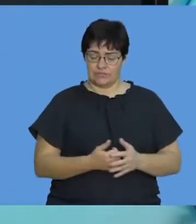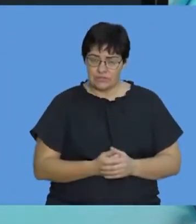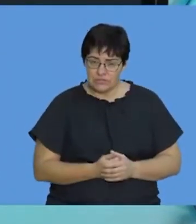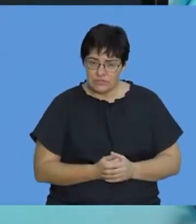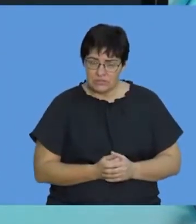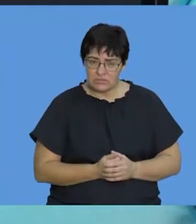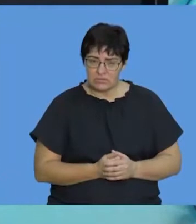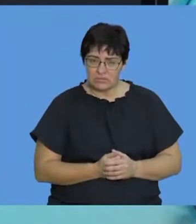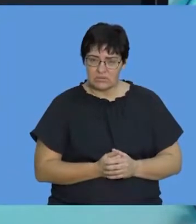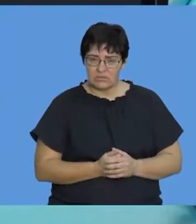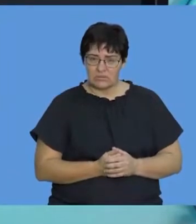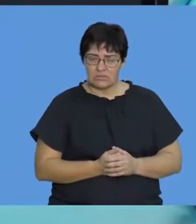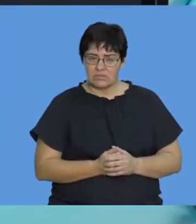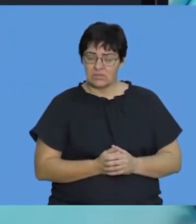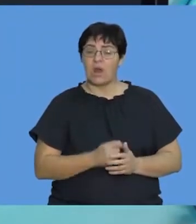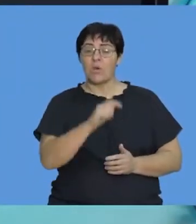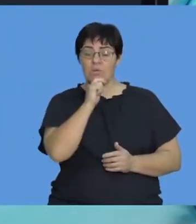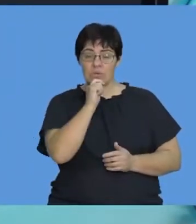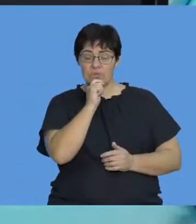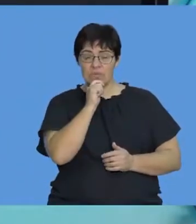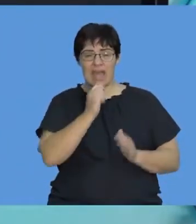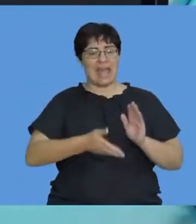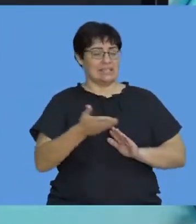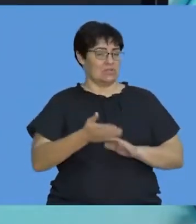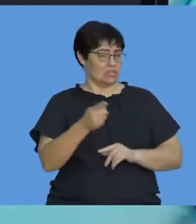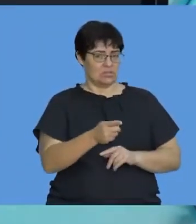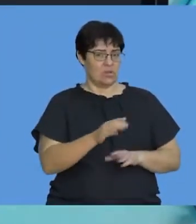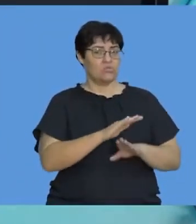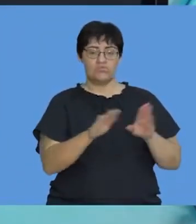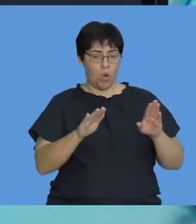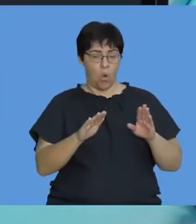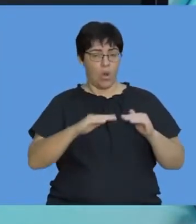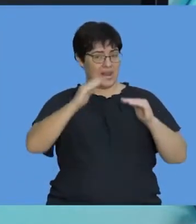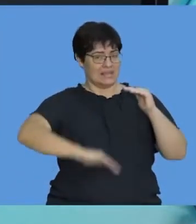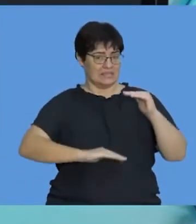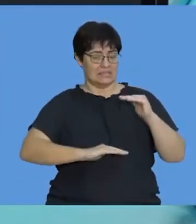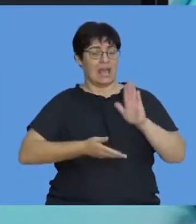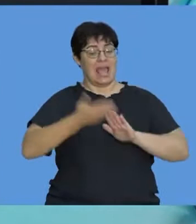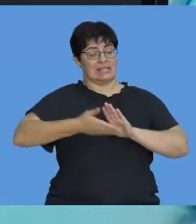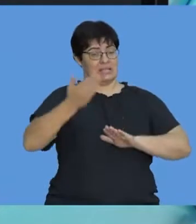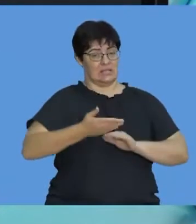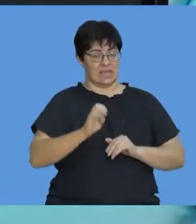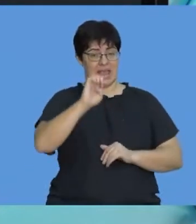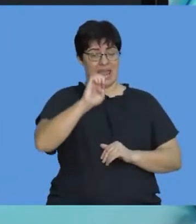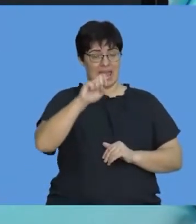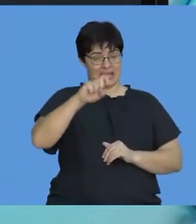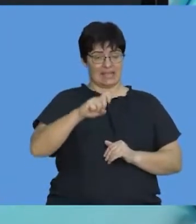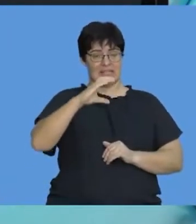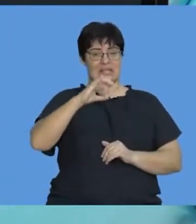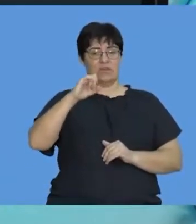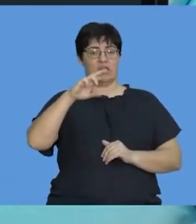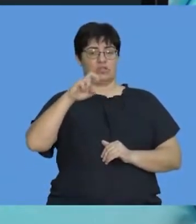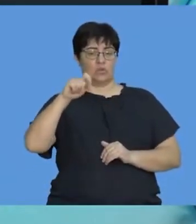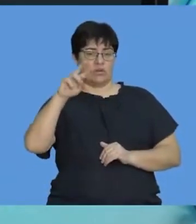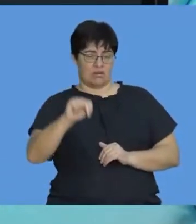I'm deliberately only using the word acceleration. We don't use deceleration, okay? So here I'm not just talking about if an object